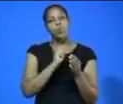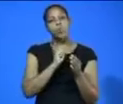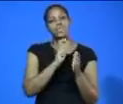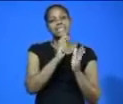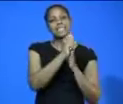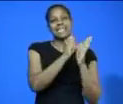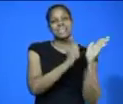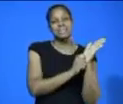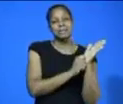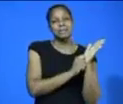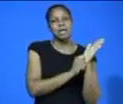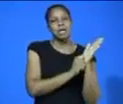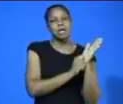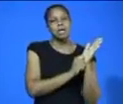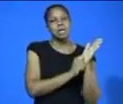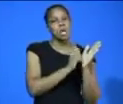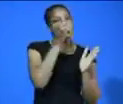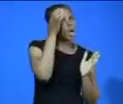Testament context,